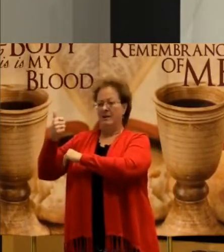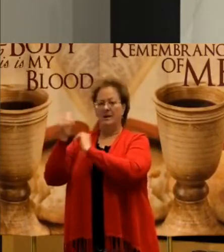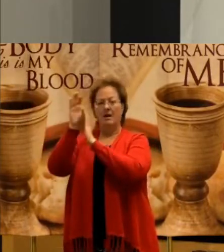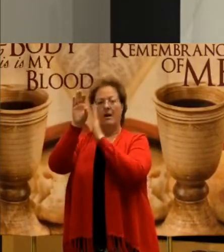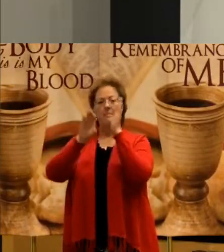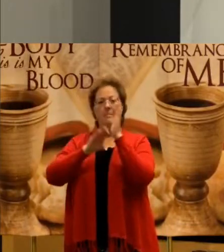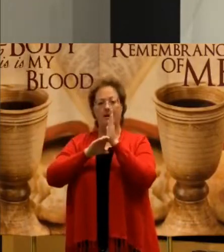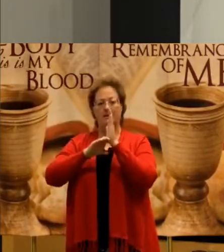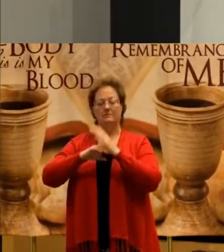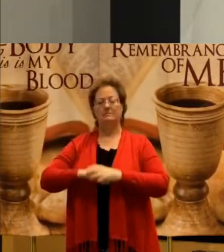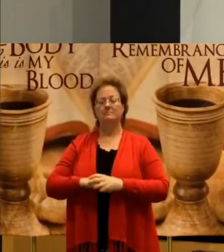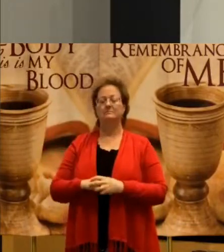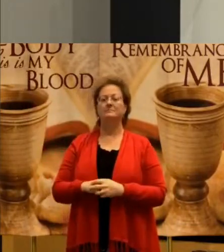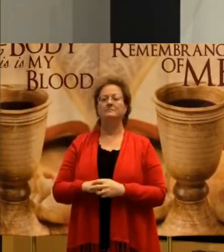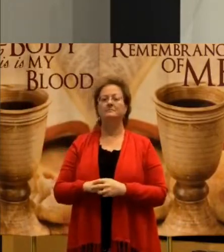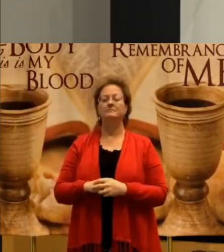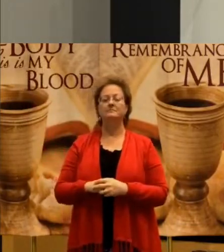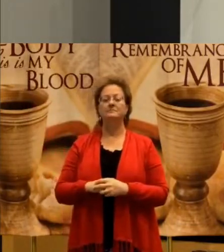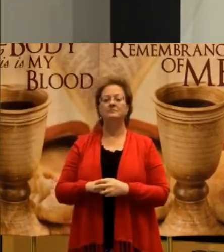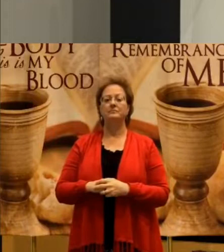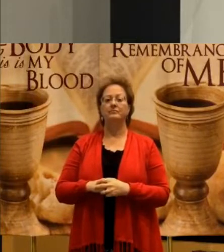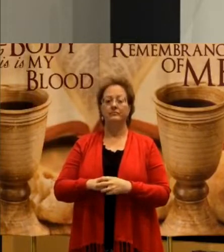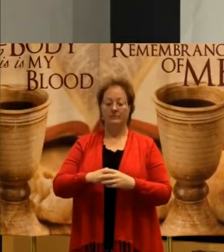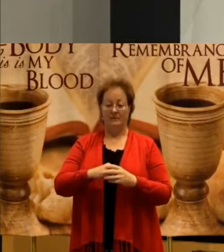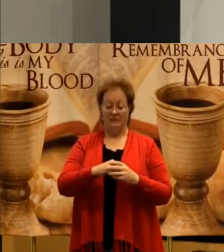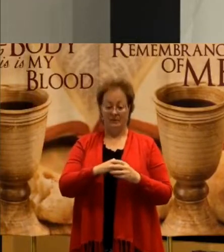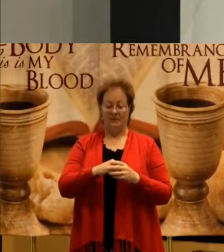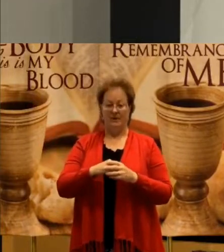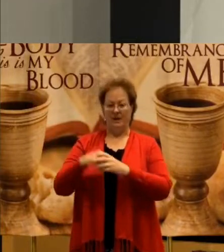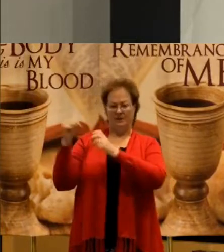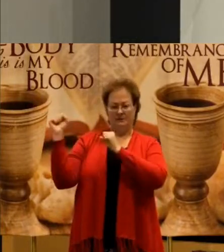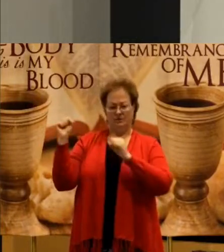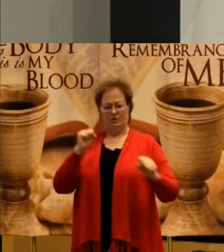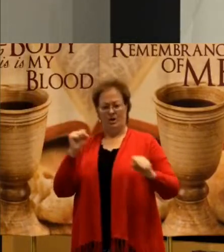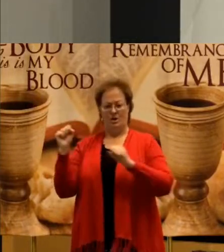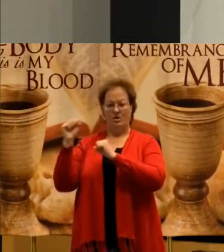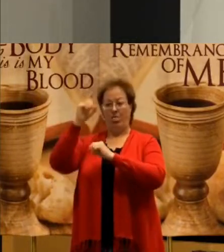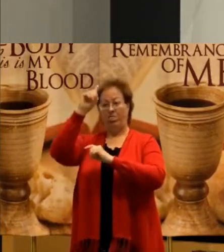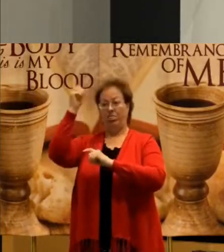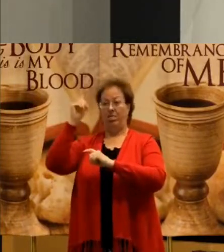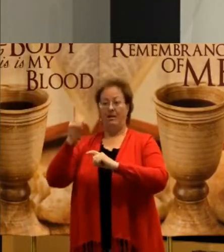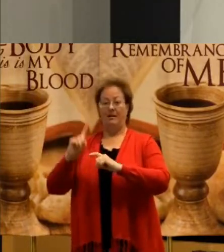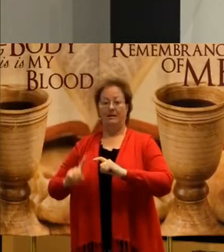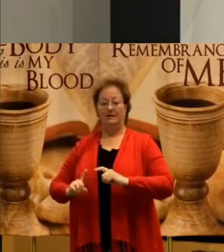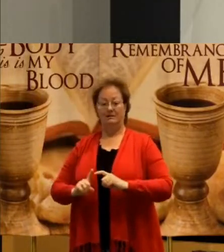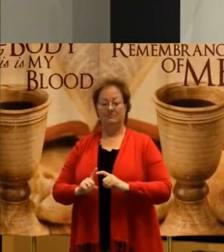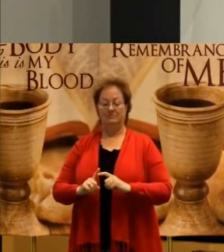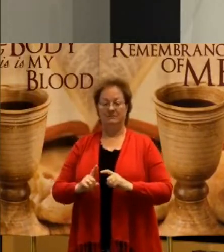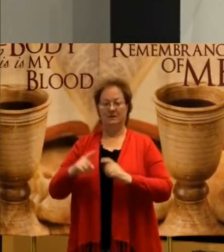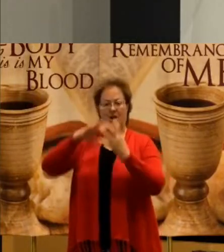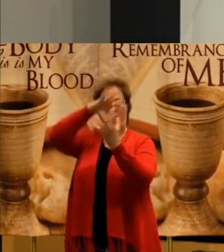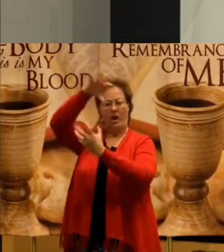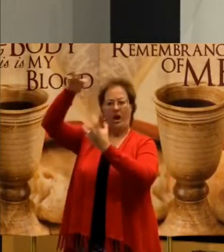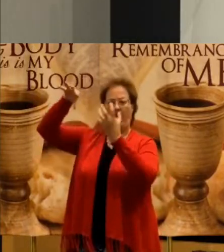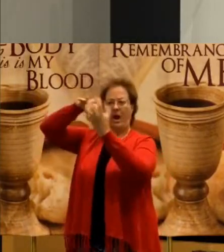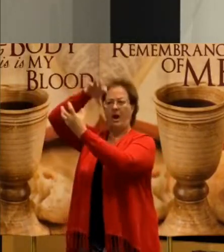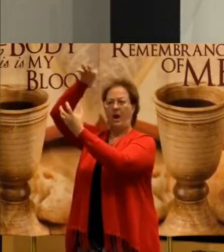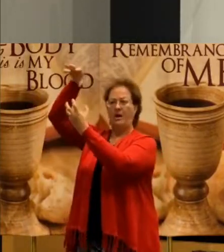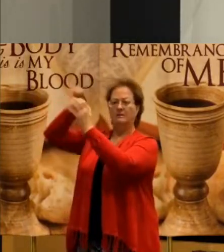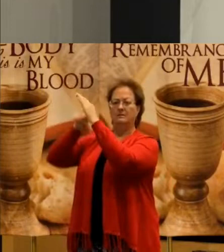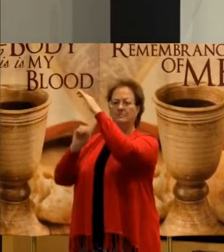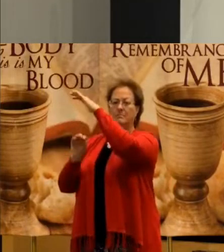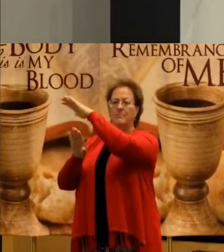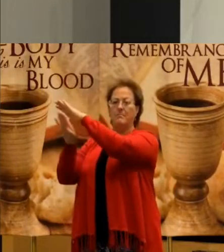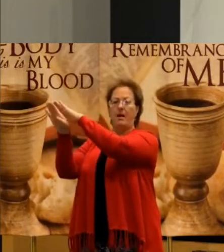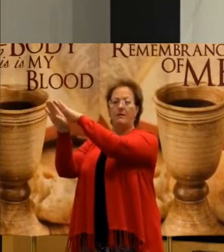Exodus 19 describes this event. There was thunder and lightning with a thick cloud over the mountain and a very loud trumpet